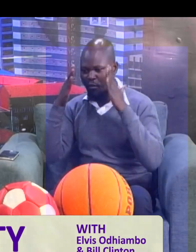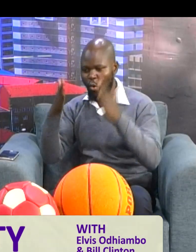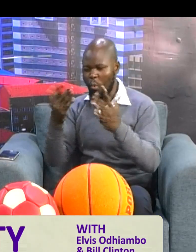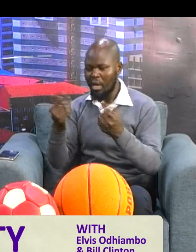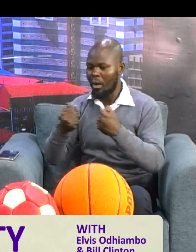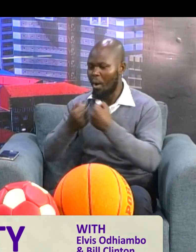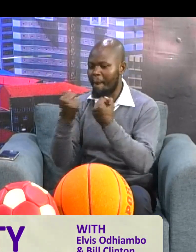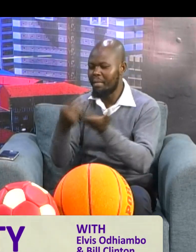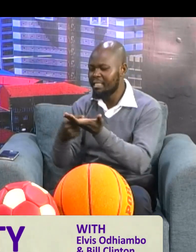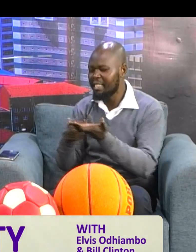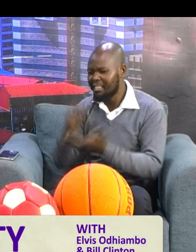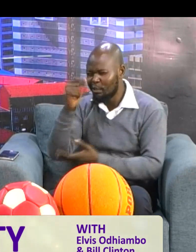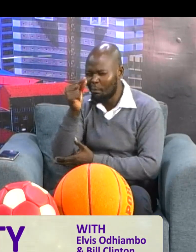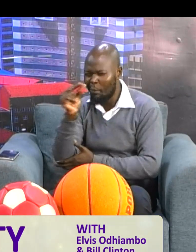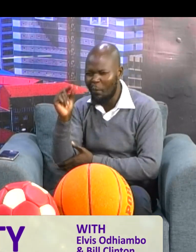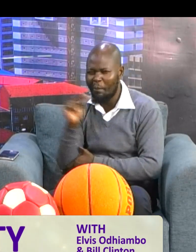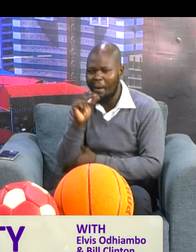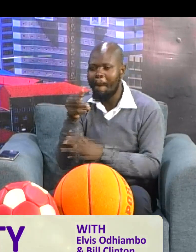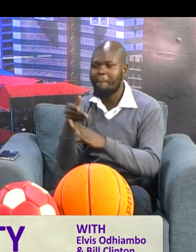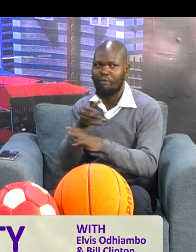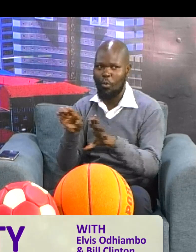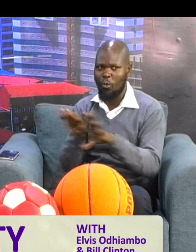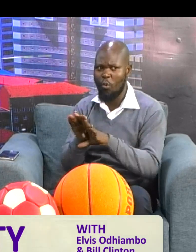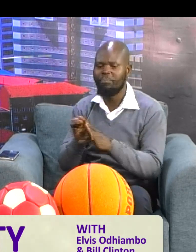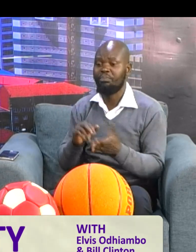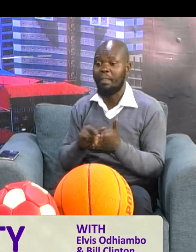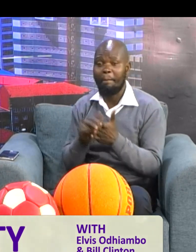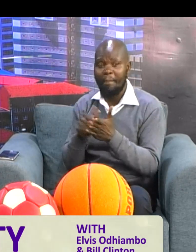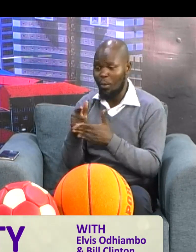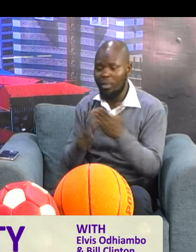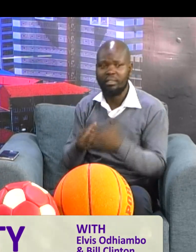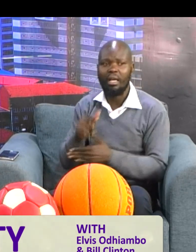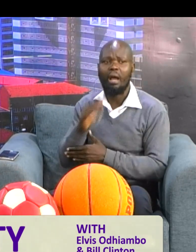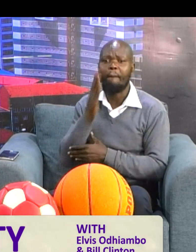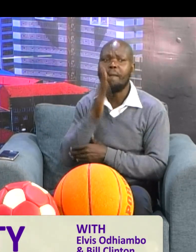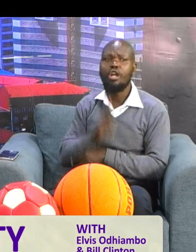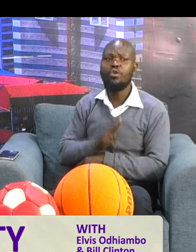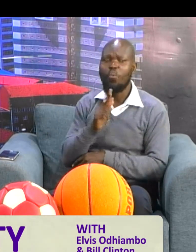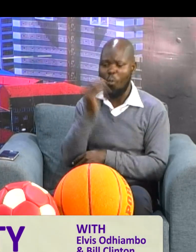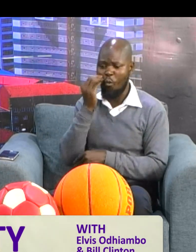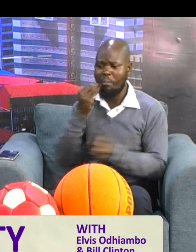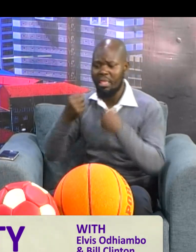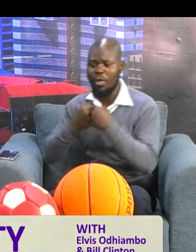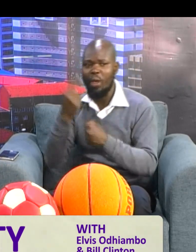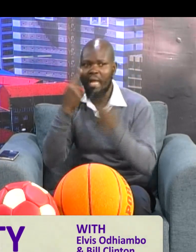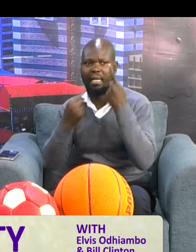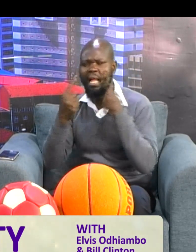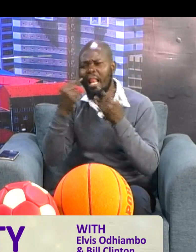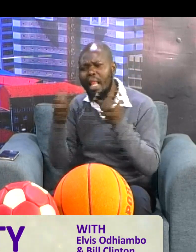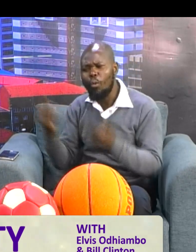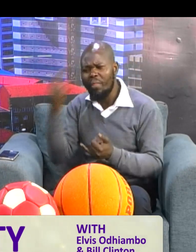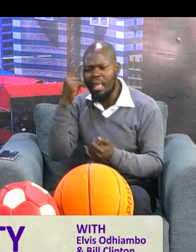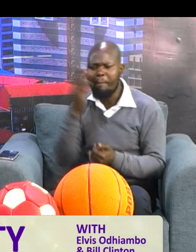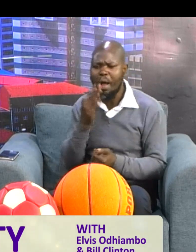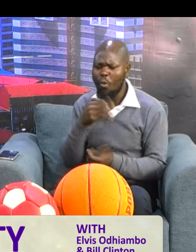Thank you so much, Bill. Just a little bit before we close the show, we want to discuss, Man U